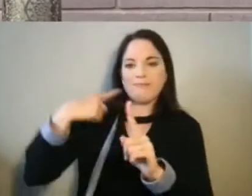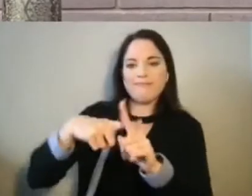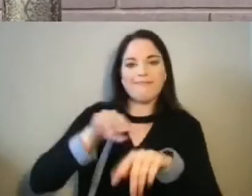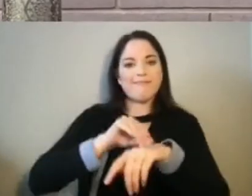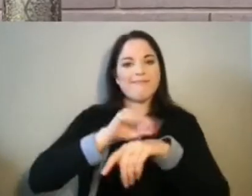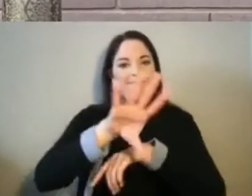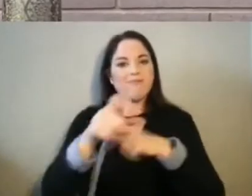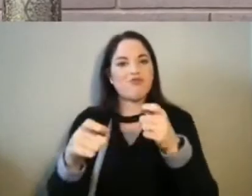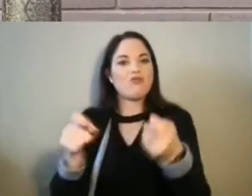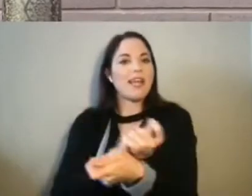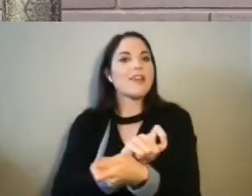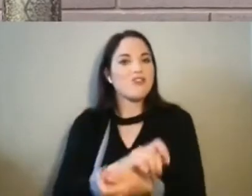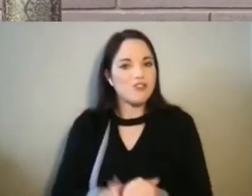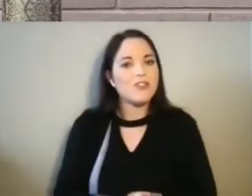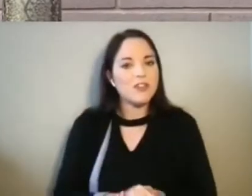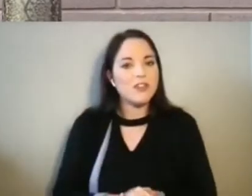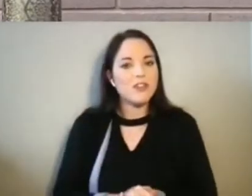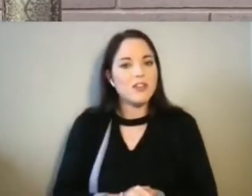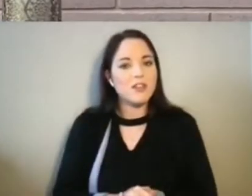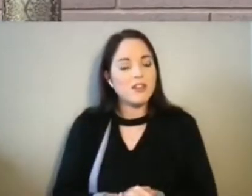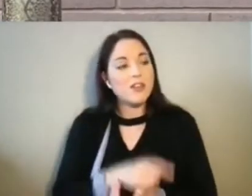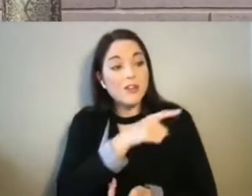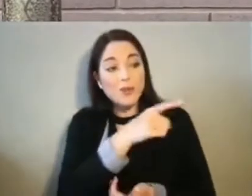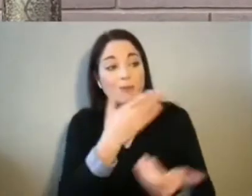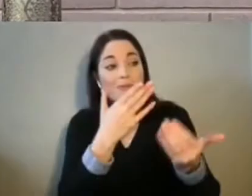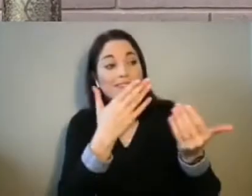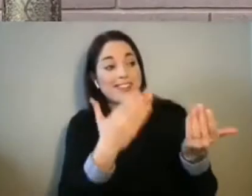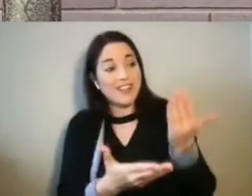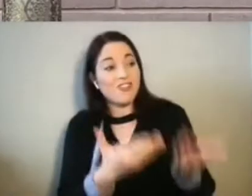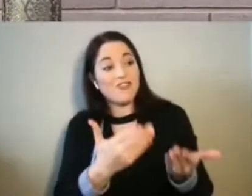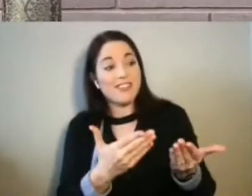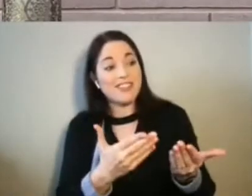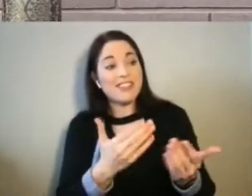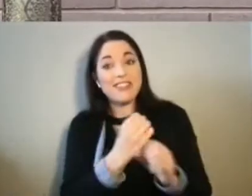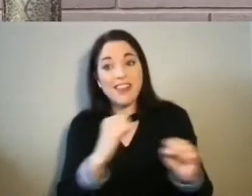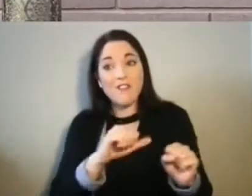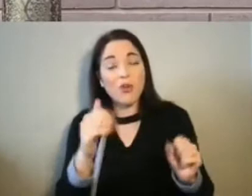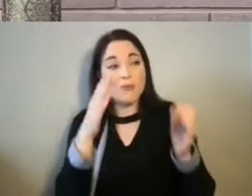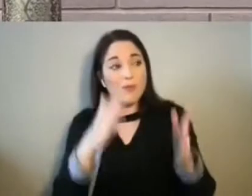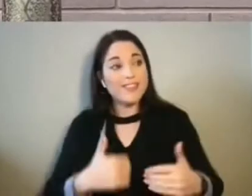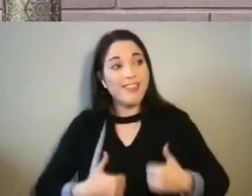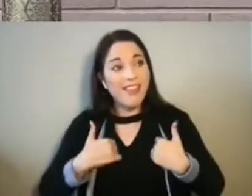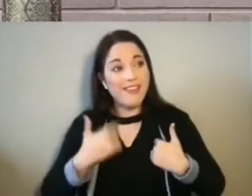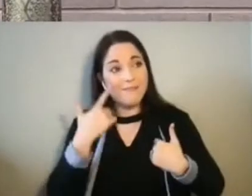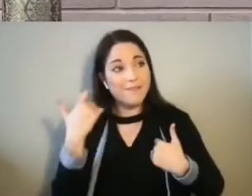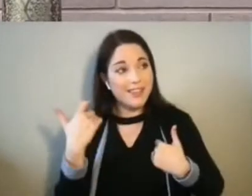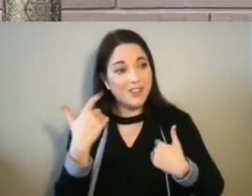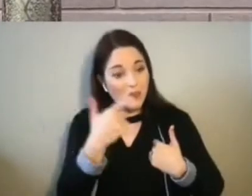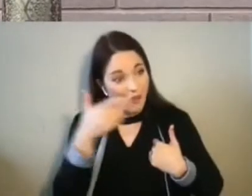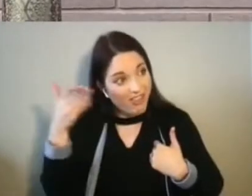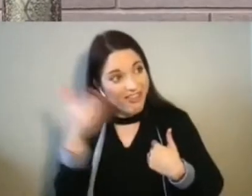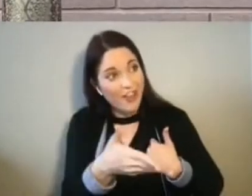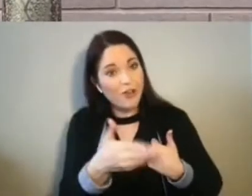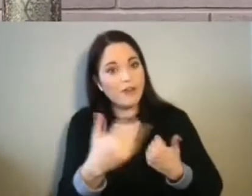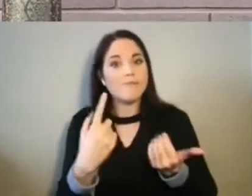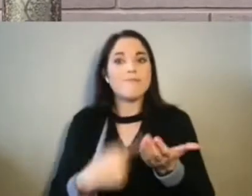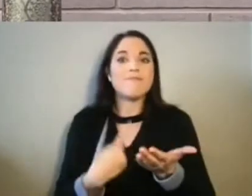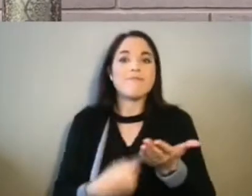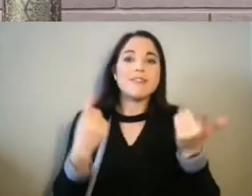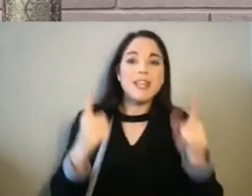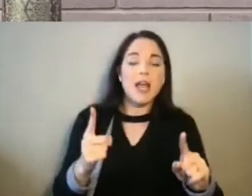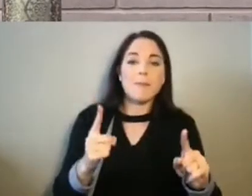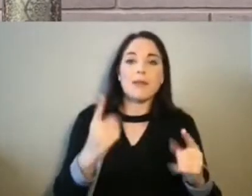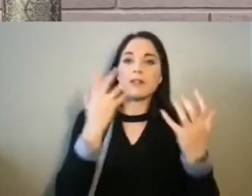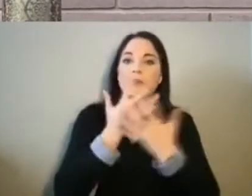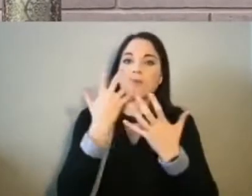R.S. James says power is neutral, but the use of power is not. That which furnishes the heart